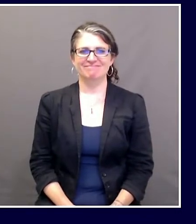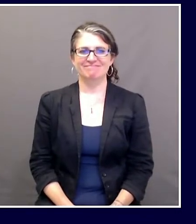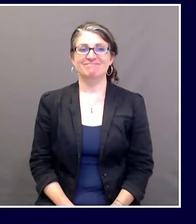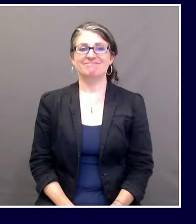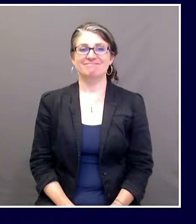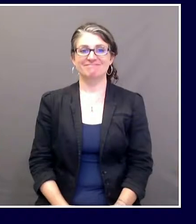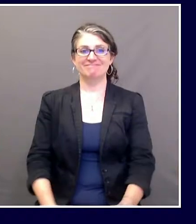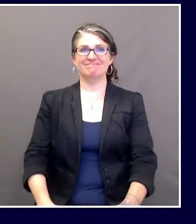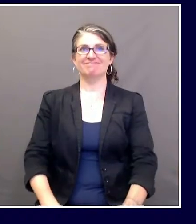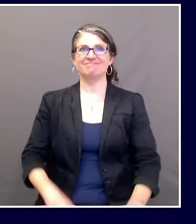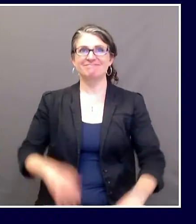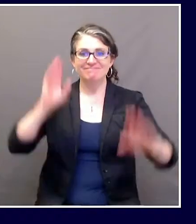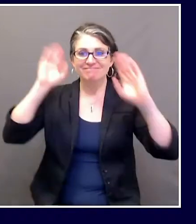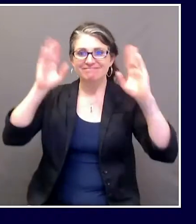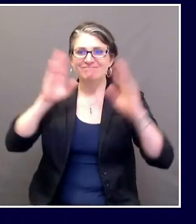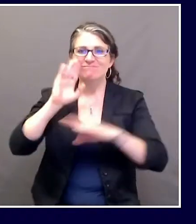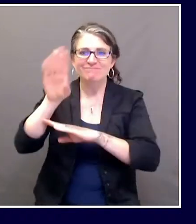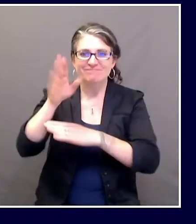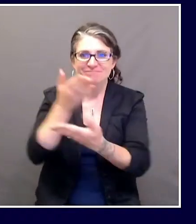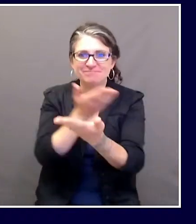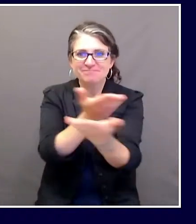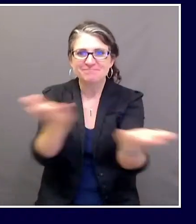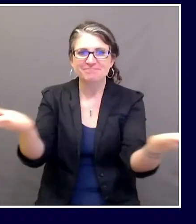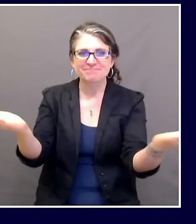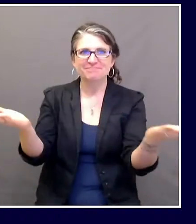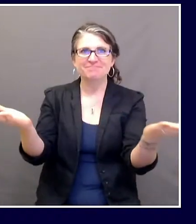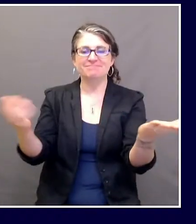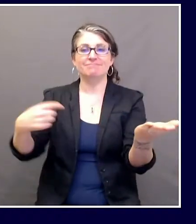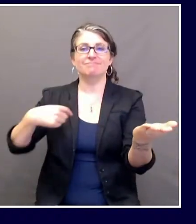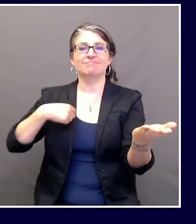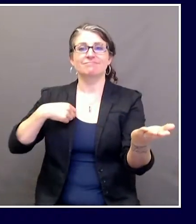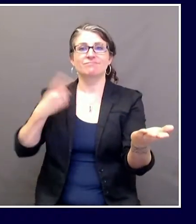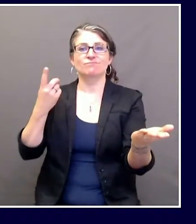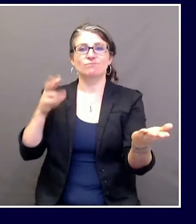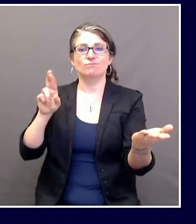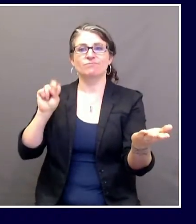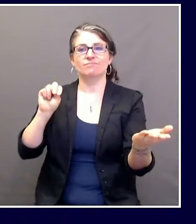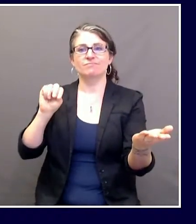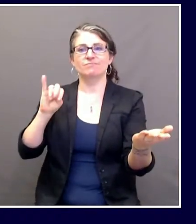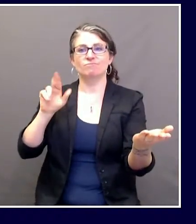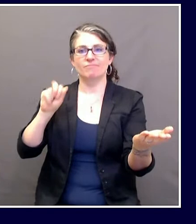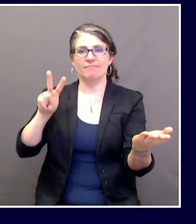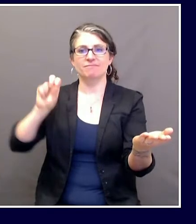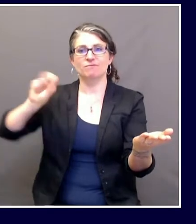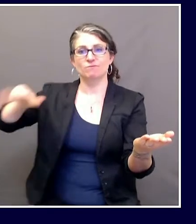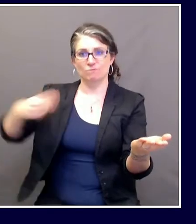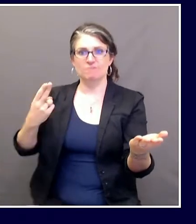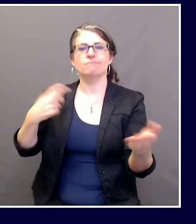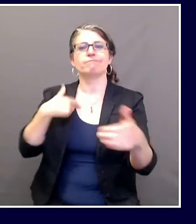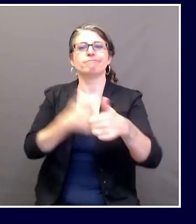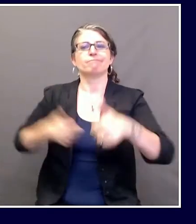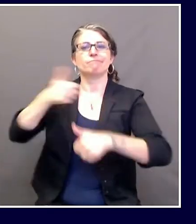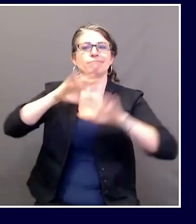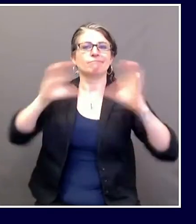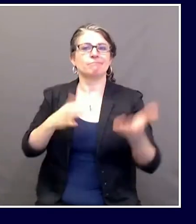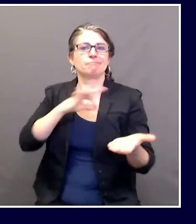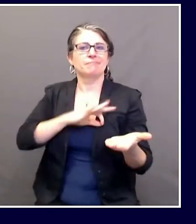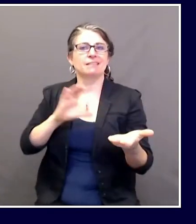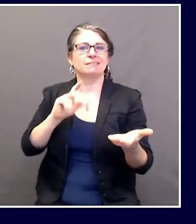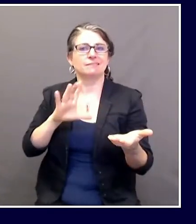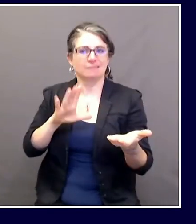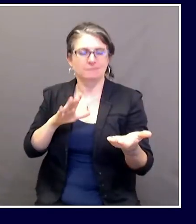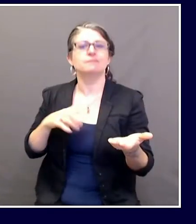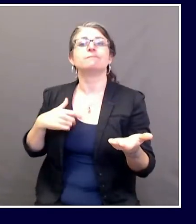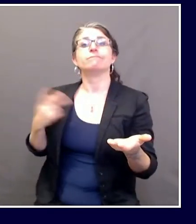Good afternoon, everyone. I'm Nirav Shah, the director of the Maine CDC. I'm joined this afternoon by